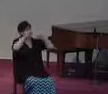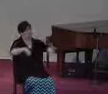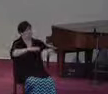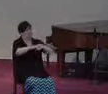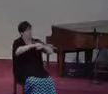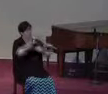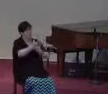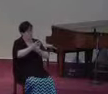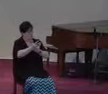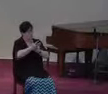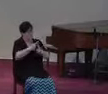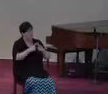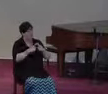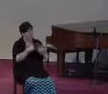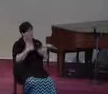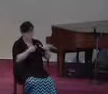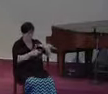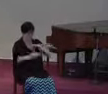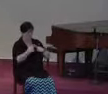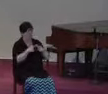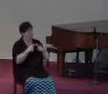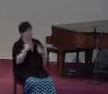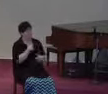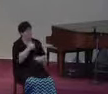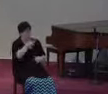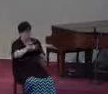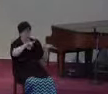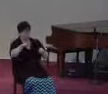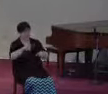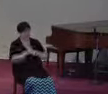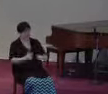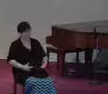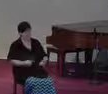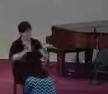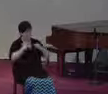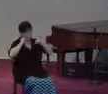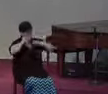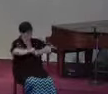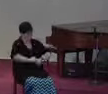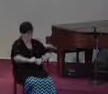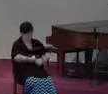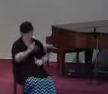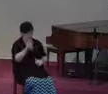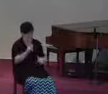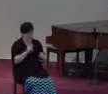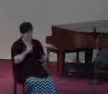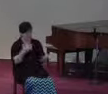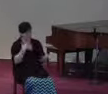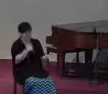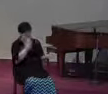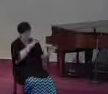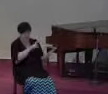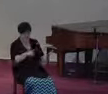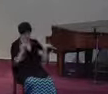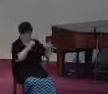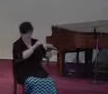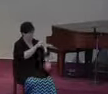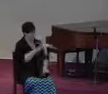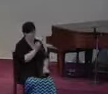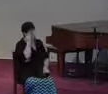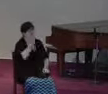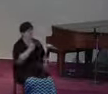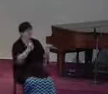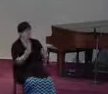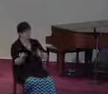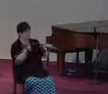And then we had to go get life jackets. We're not ready to go out on the lake. Because if you try and take that thing on Lodi Lake, which I hope is legal, if you try and take that thing on Lodi